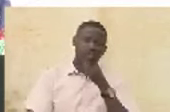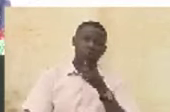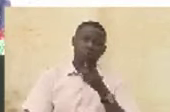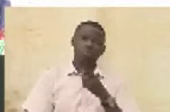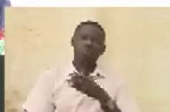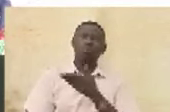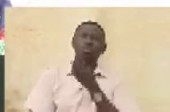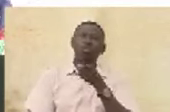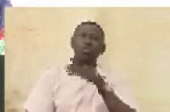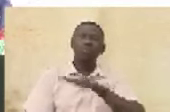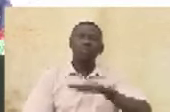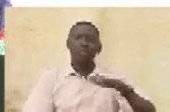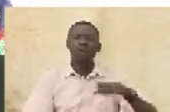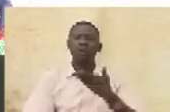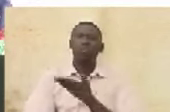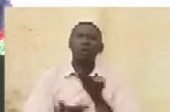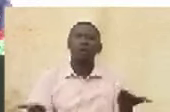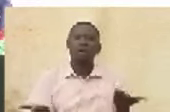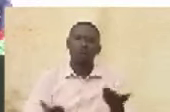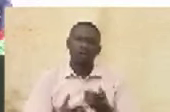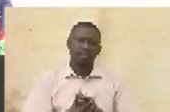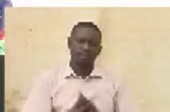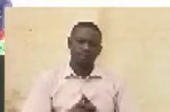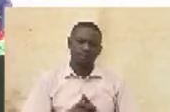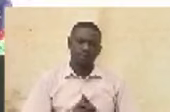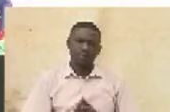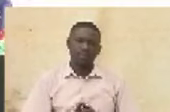were your children?